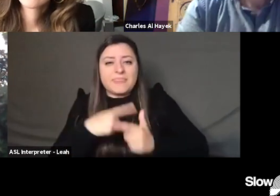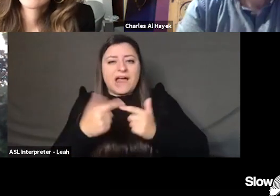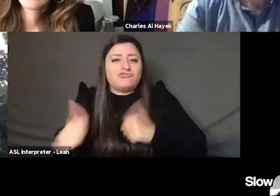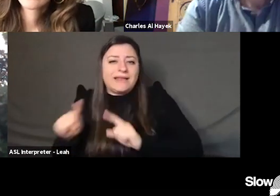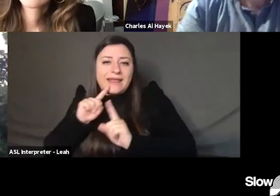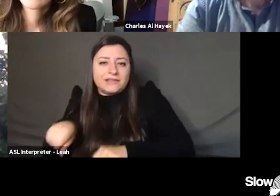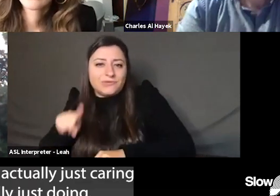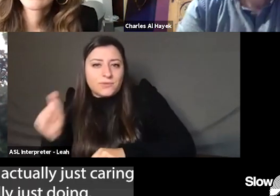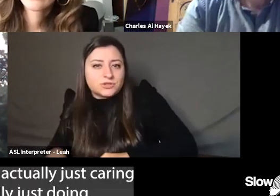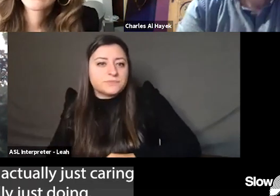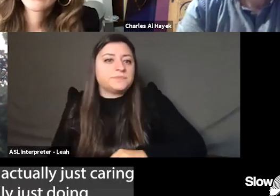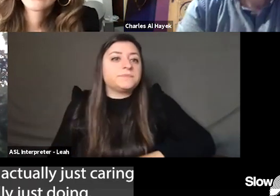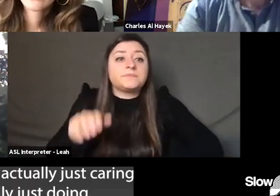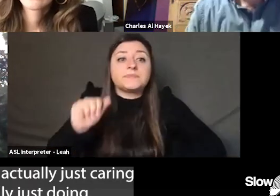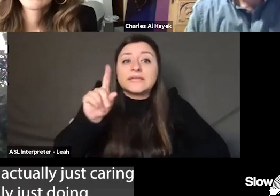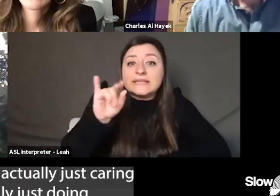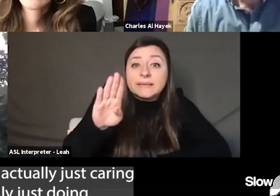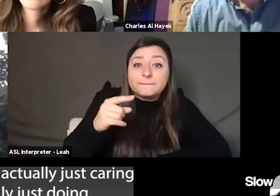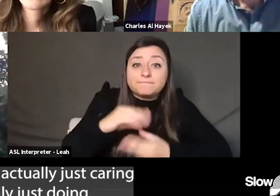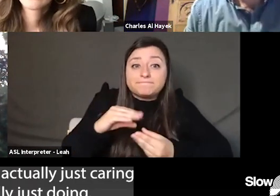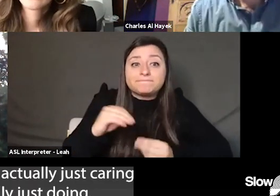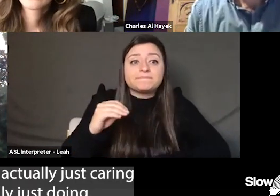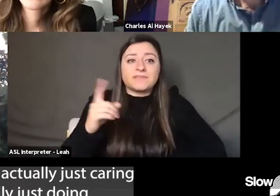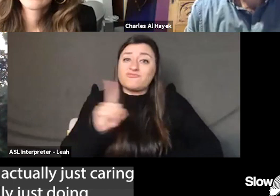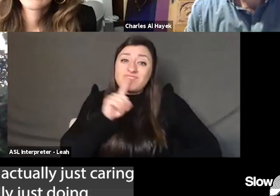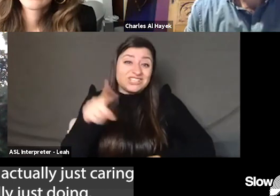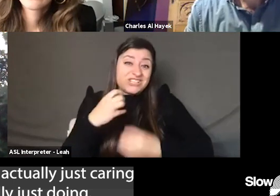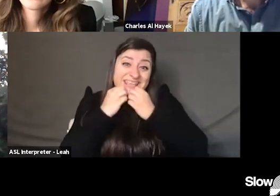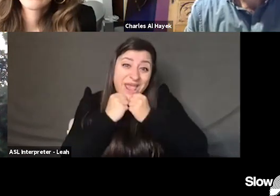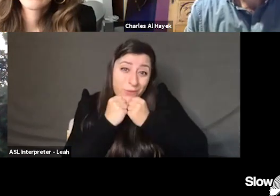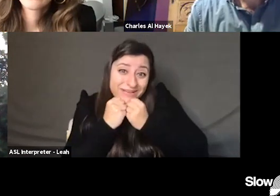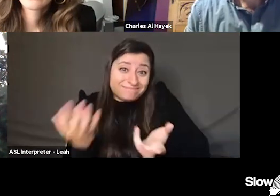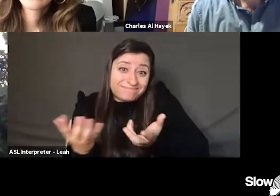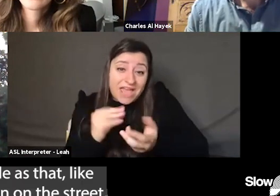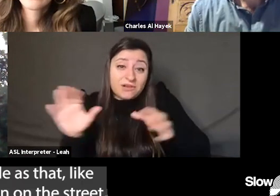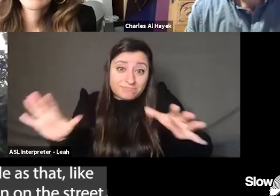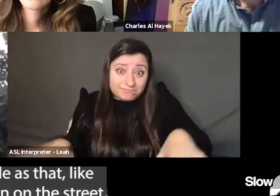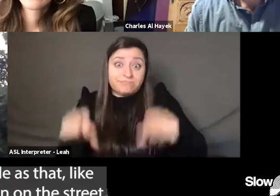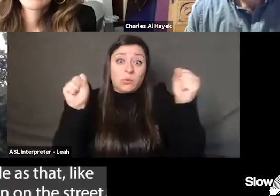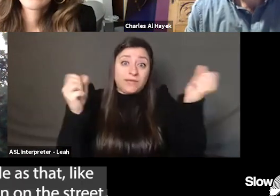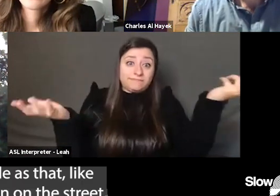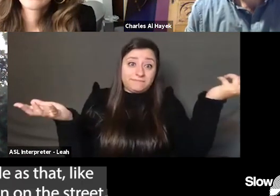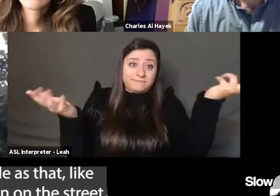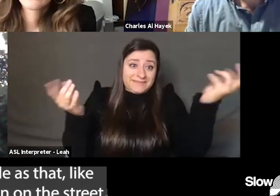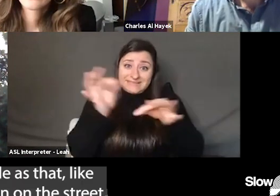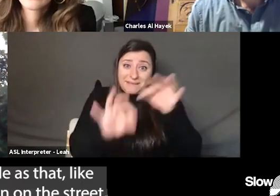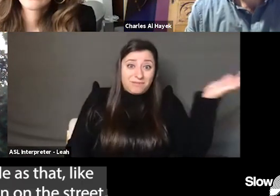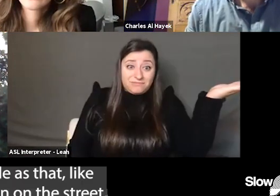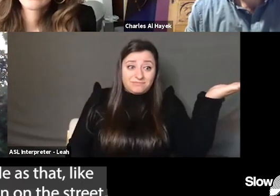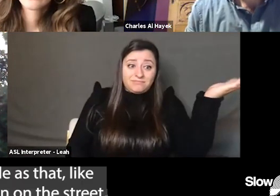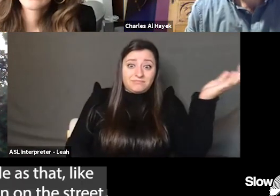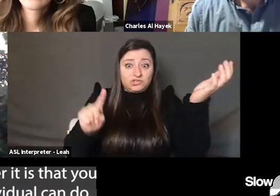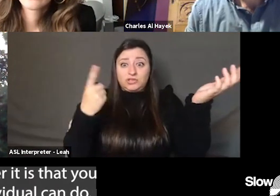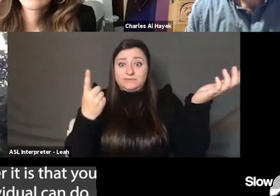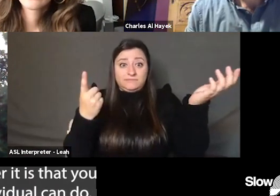Q&A. I mean, it's really actually just caring and actually just doing. It's as simple as that. Like, just get